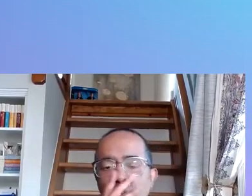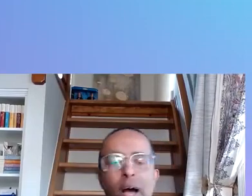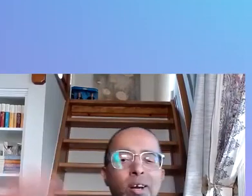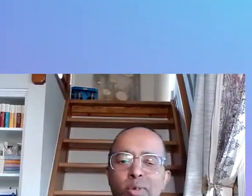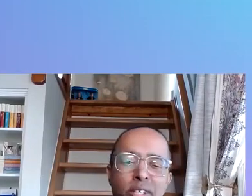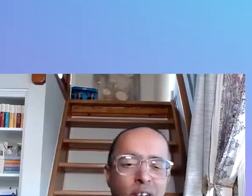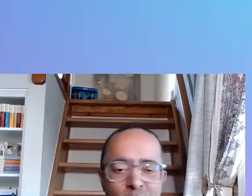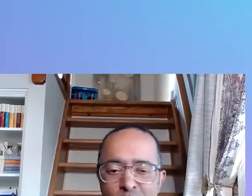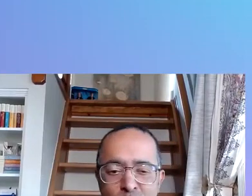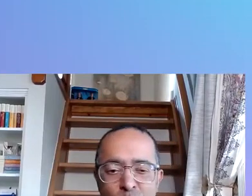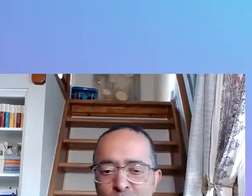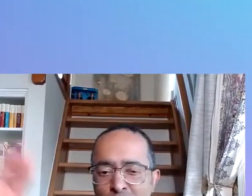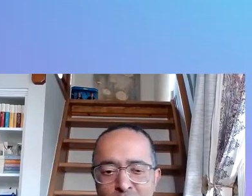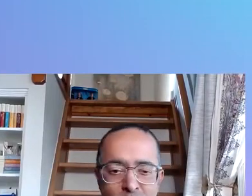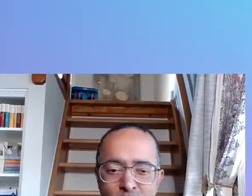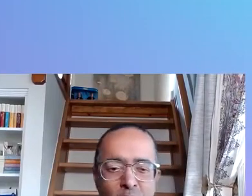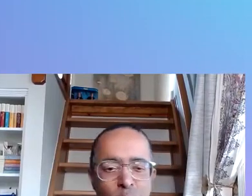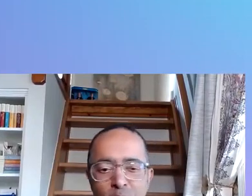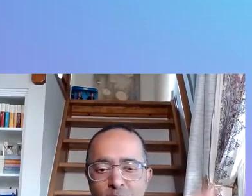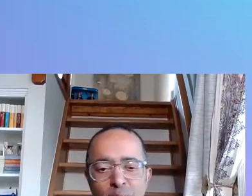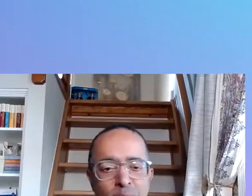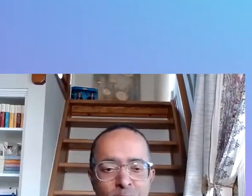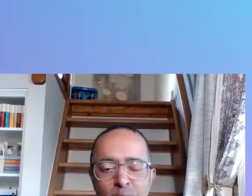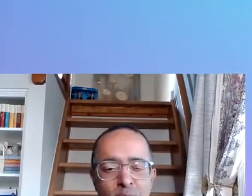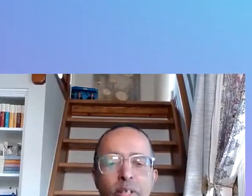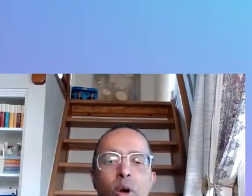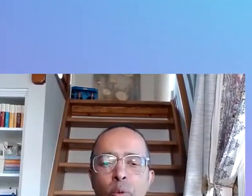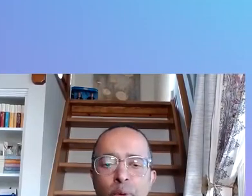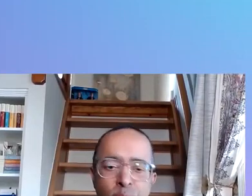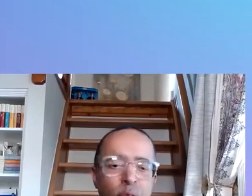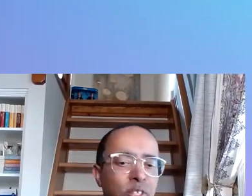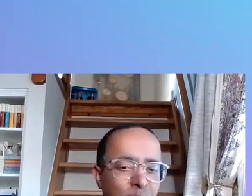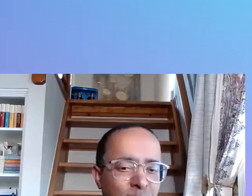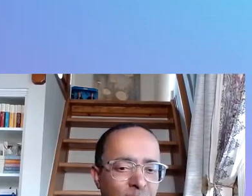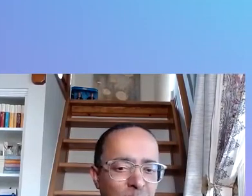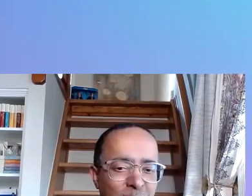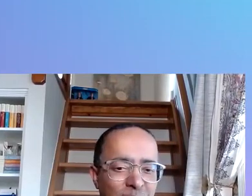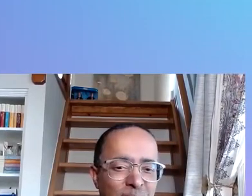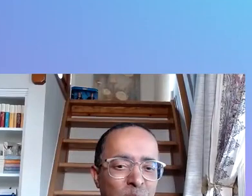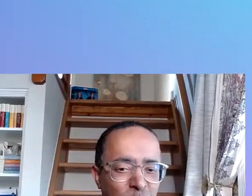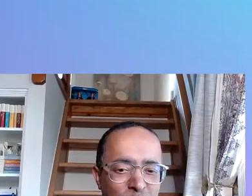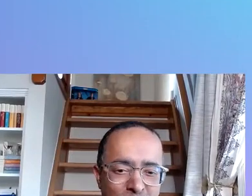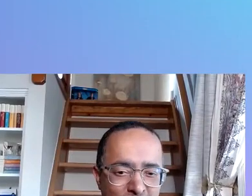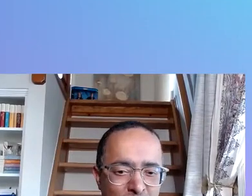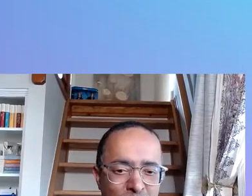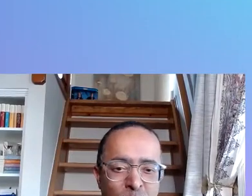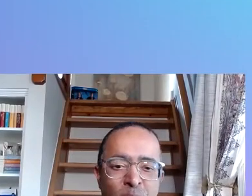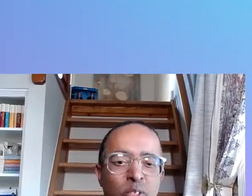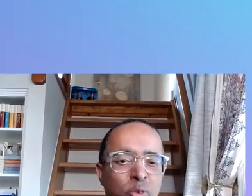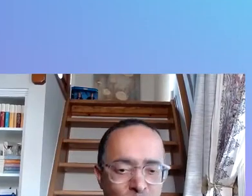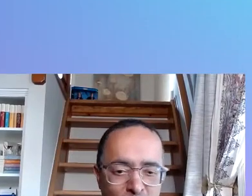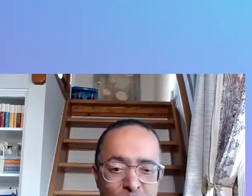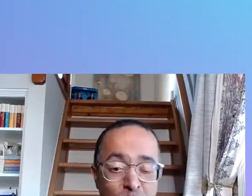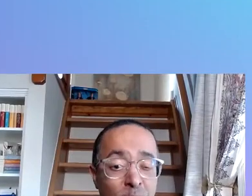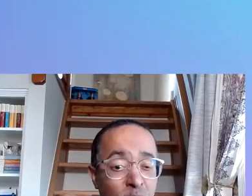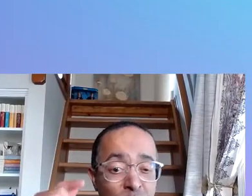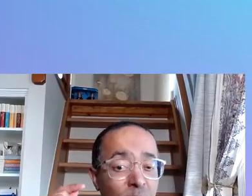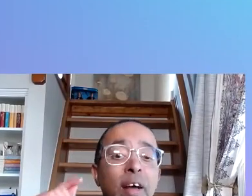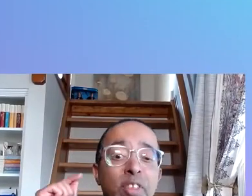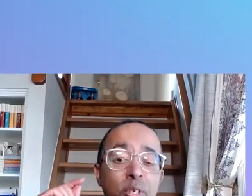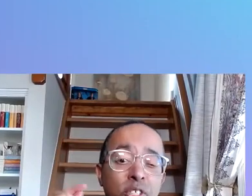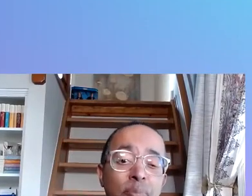like, I don't really care if I get sued. I got this. I don't really care, but there is something they care about, right? There's a reason they get up every morning. There's a reason they're coming to